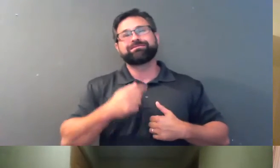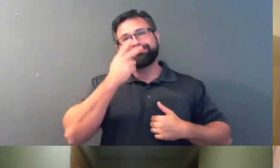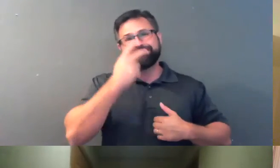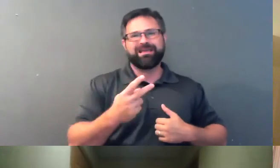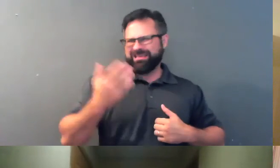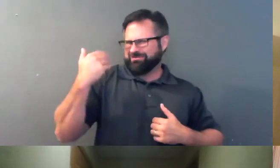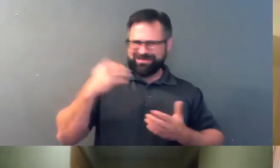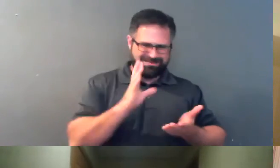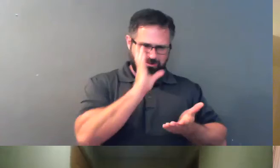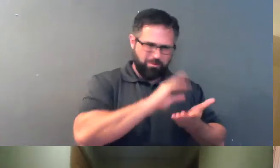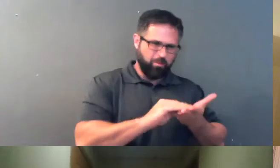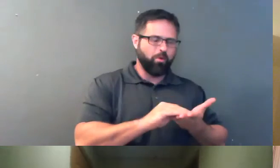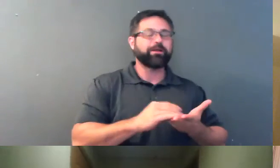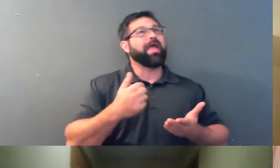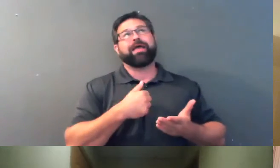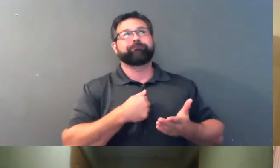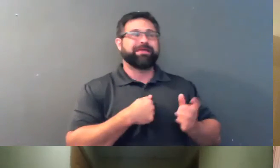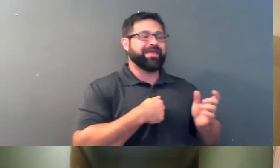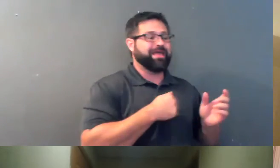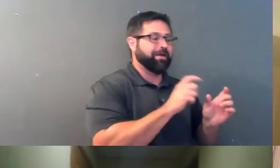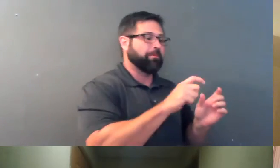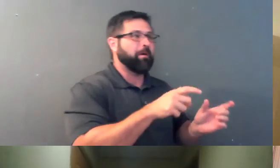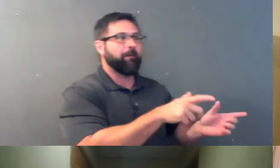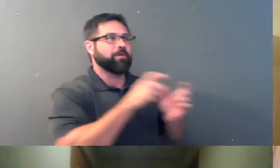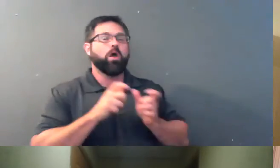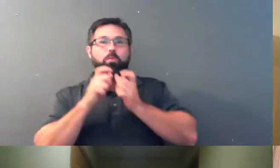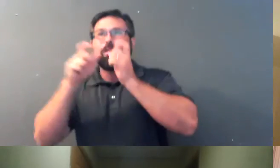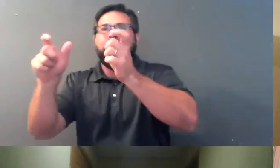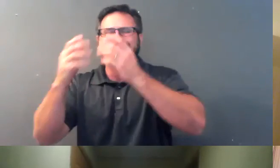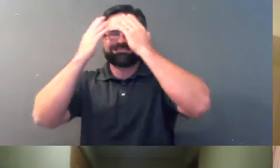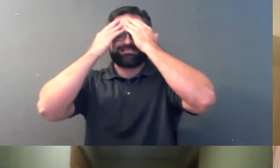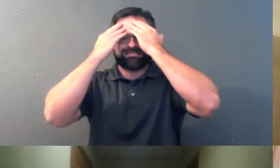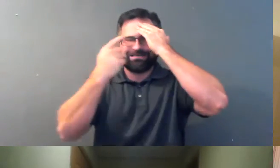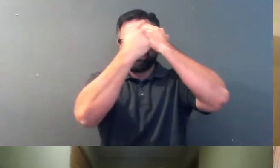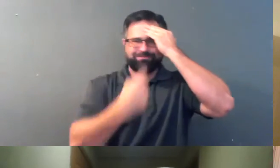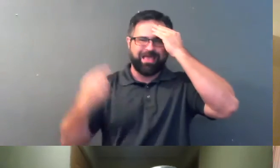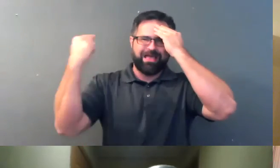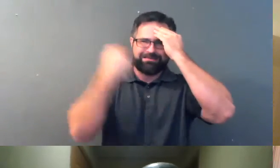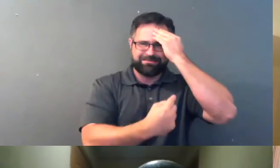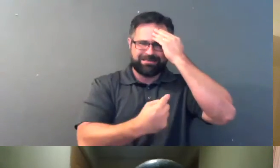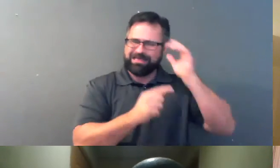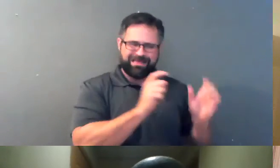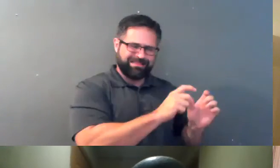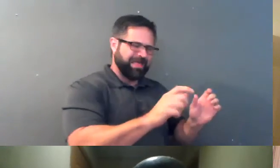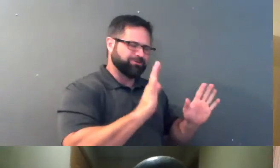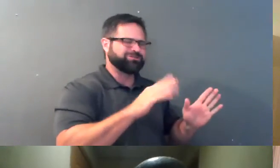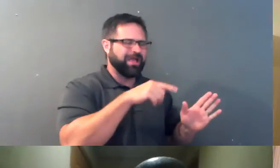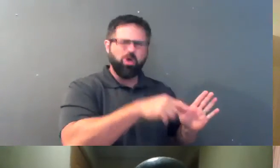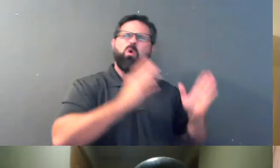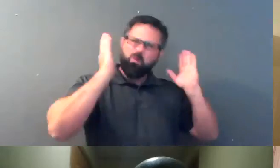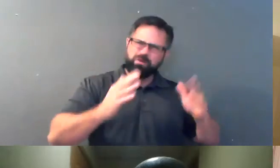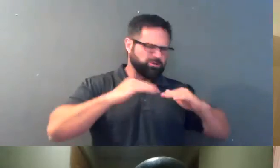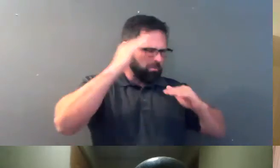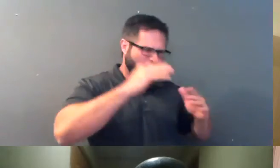and my sin is simply repeating those labels. And I confess to that sin, and I will take on board everything you